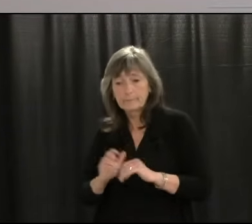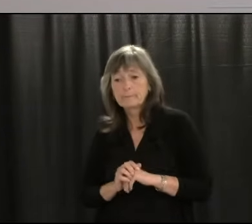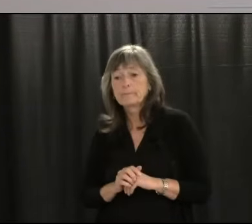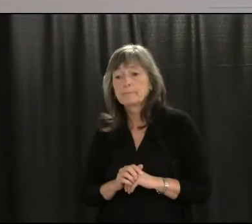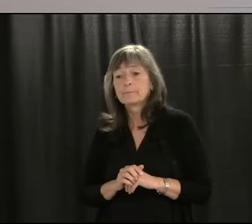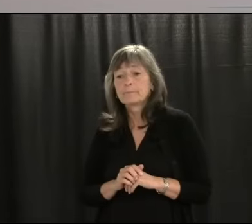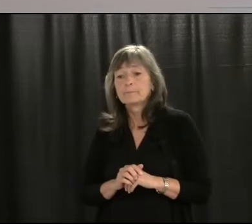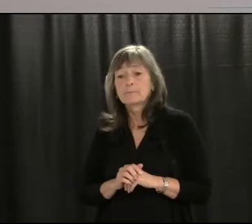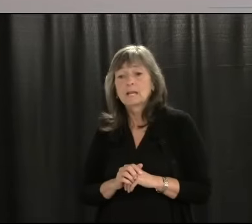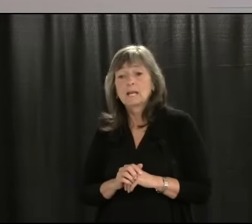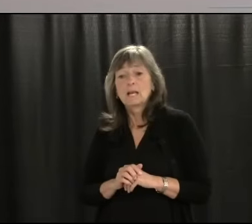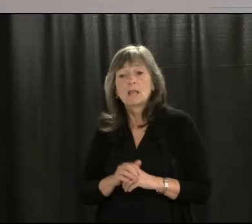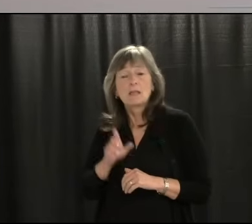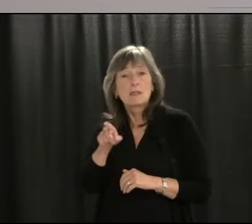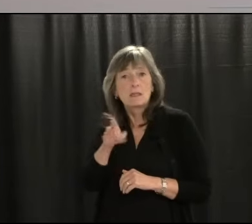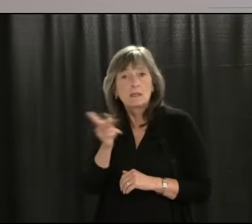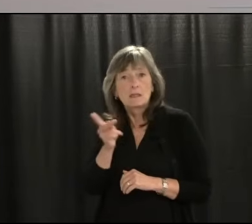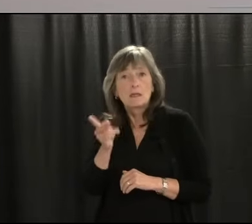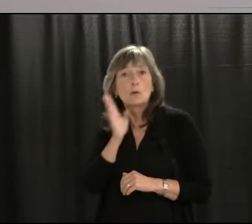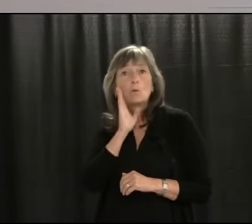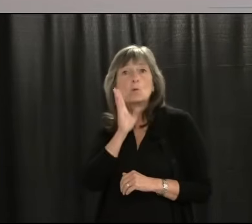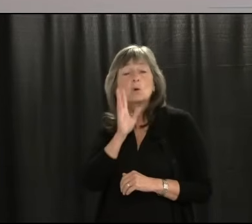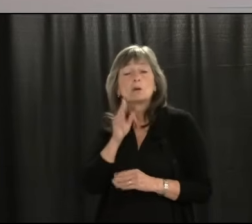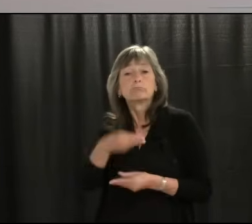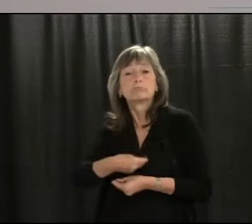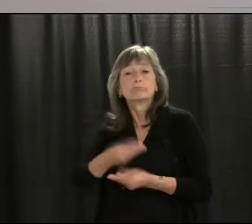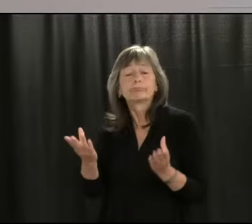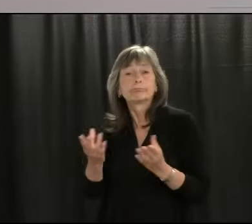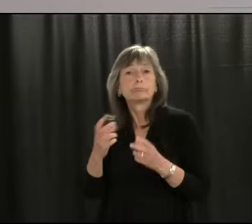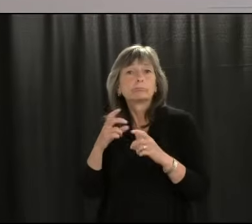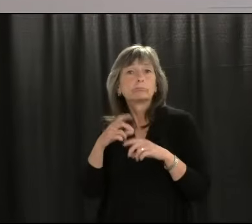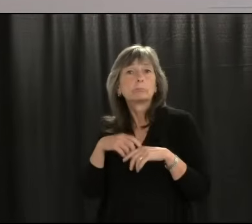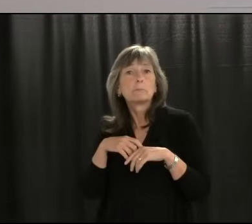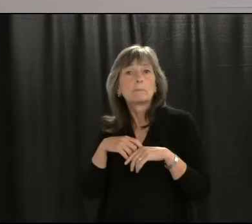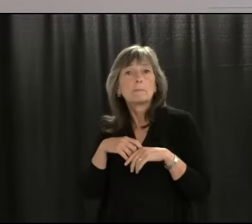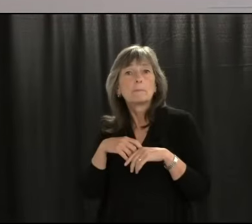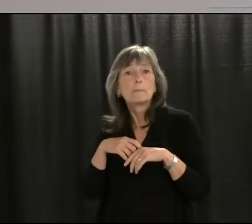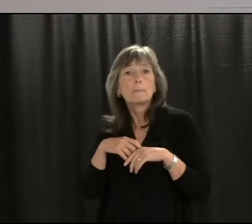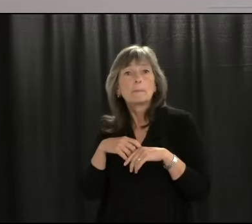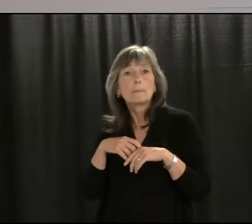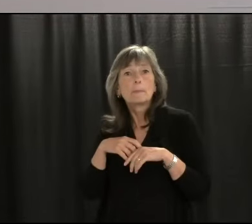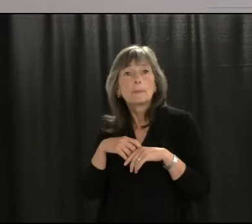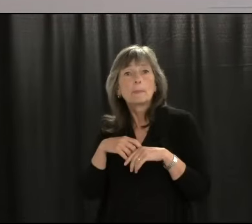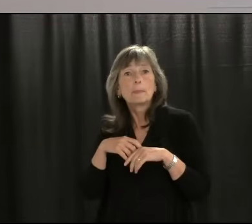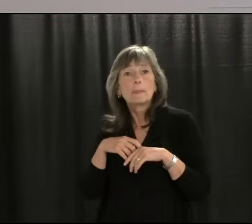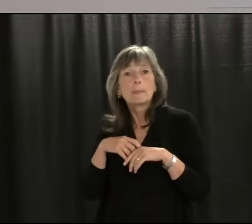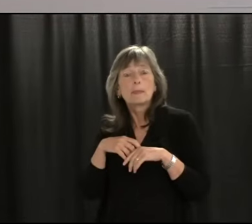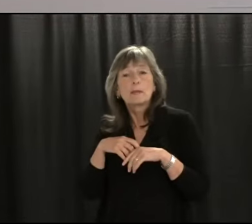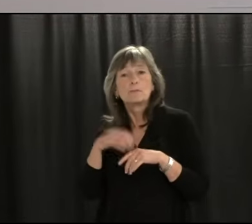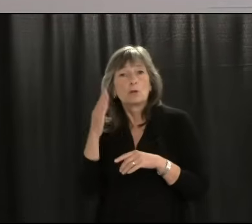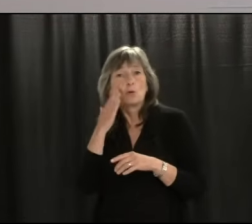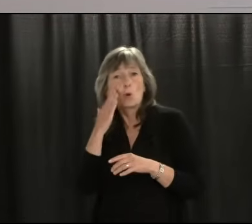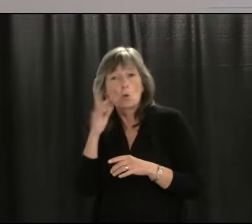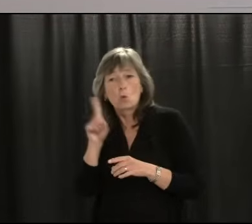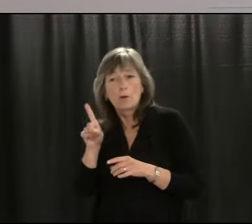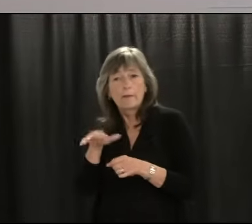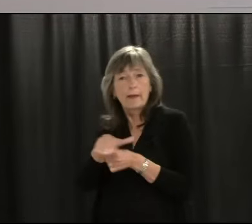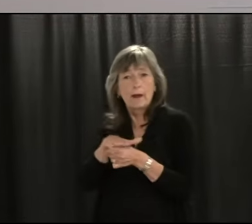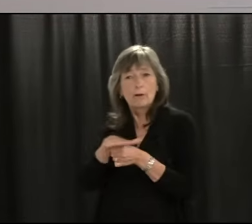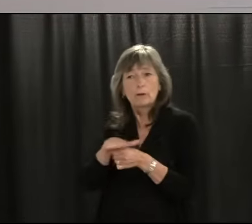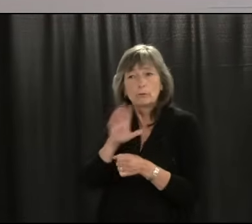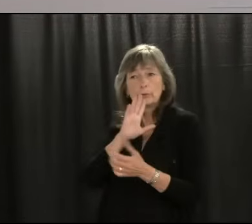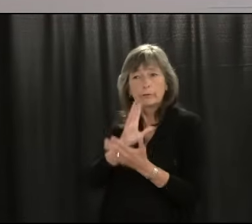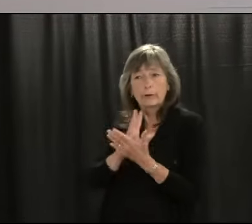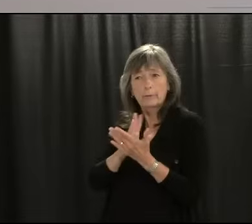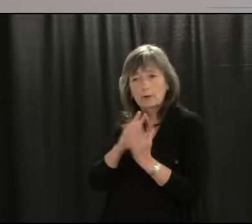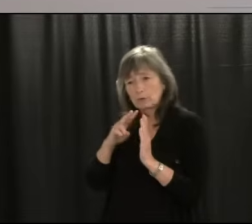That they will be issuing maps just to make sure everyone specifically knows specifically the areas that we're talking about. But I think that just reading